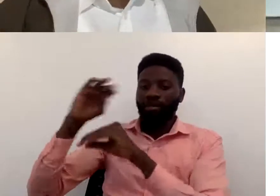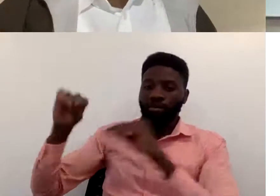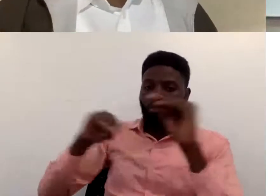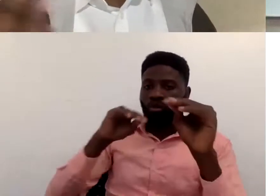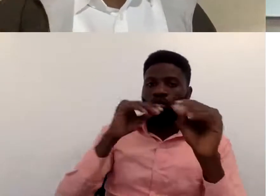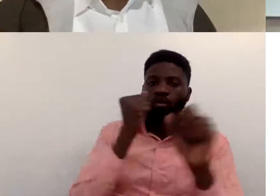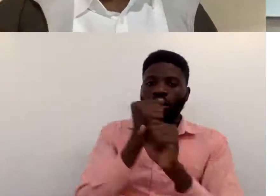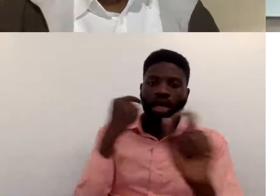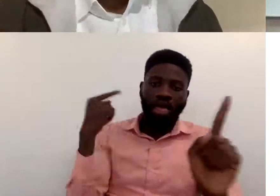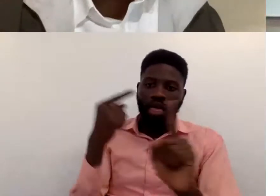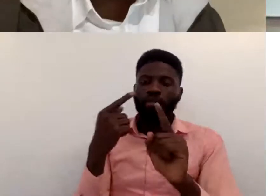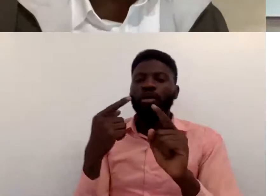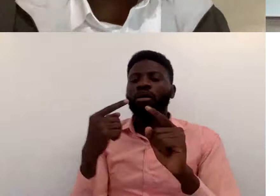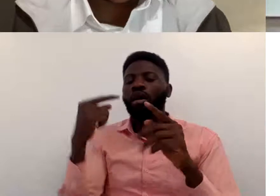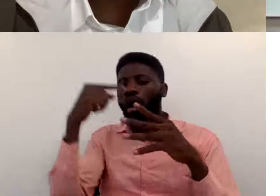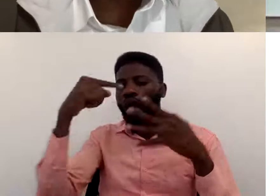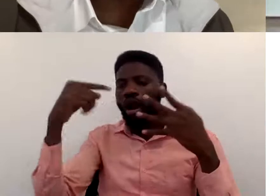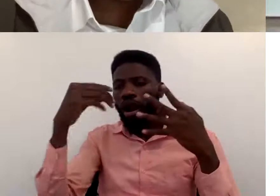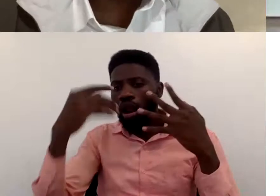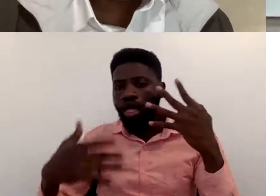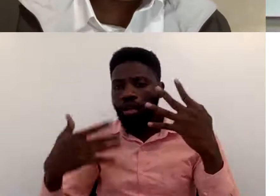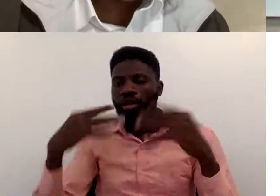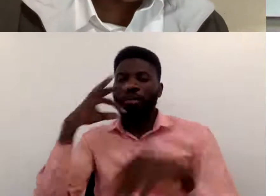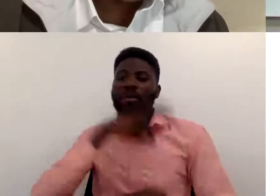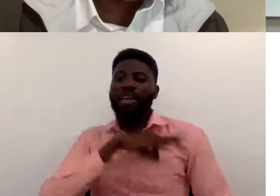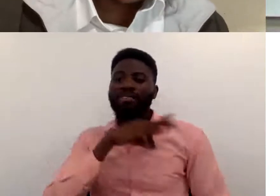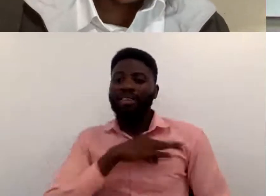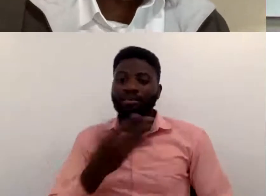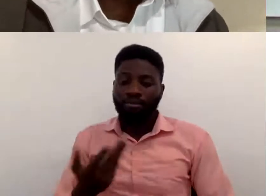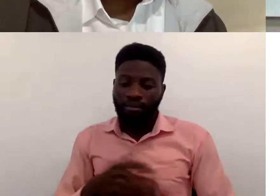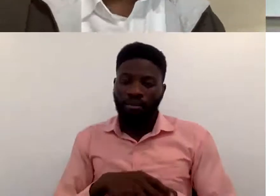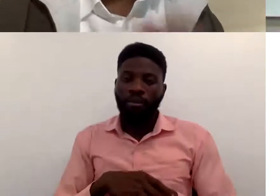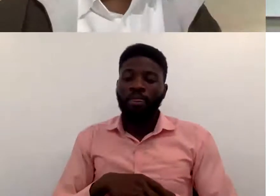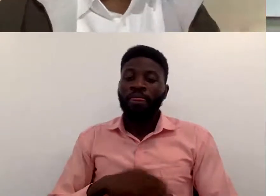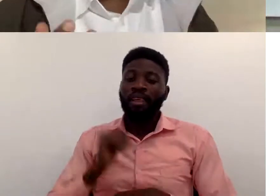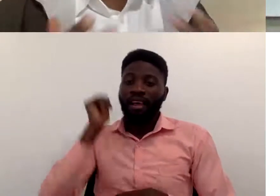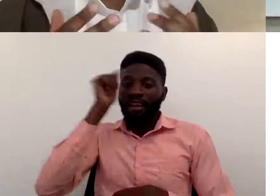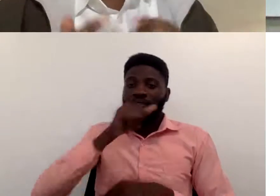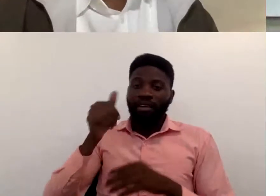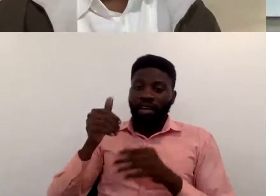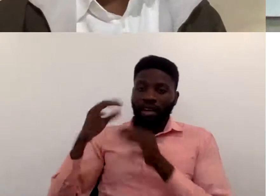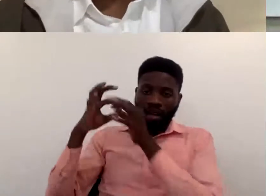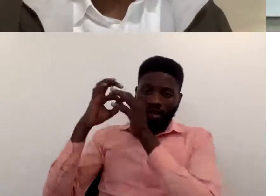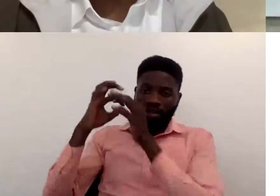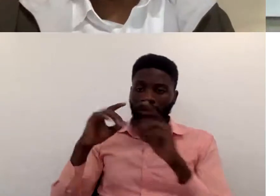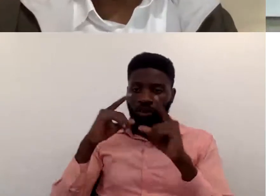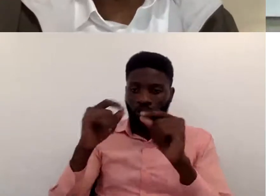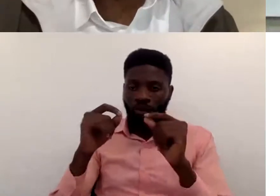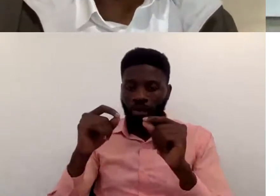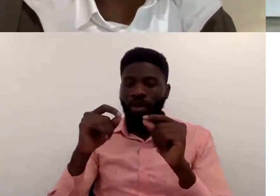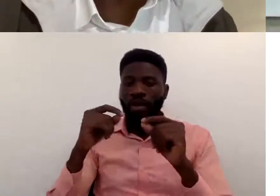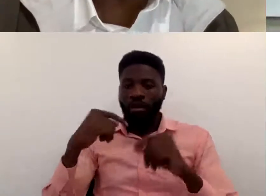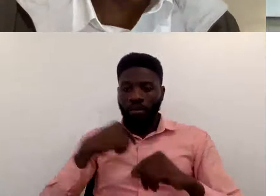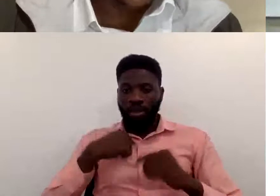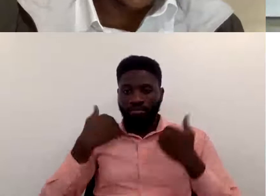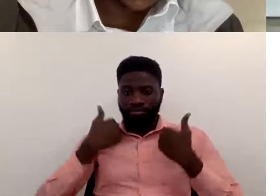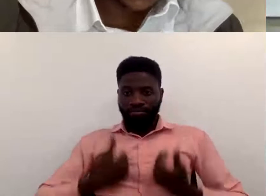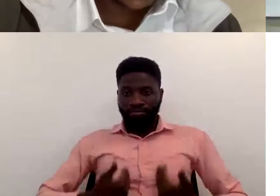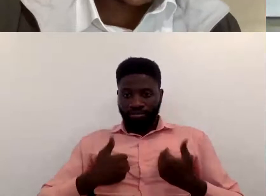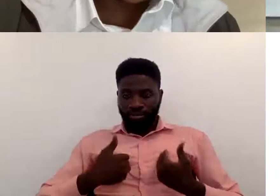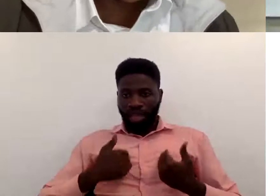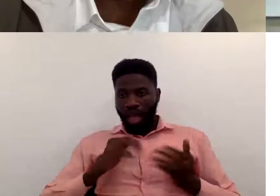the benefits of all this? I think in the African setting, they say, I am because we are, yeah,